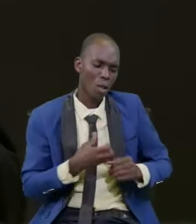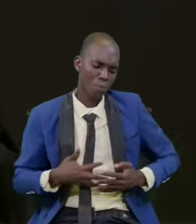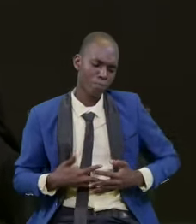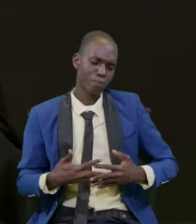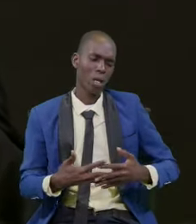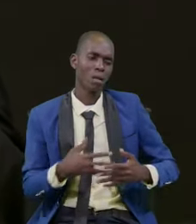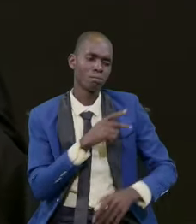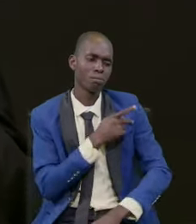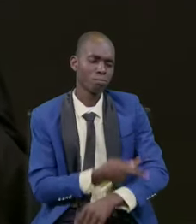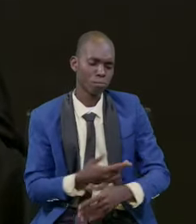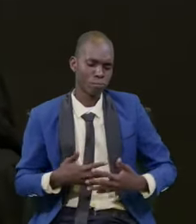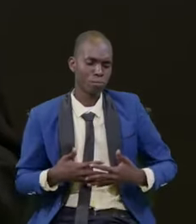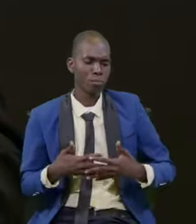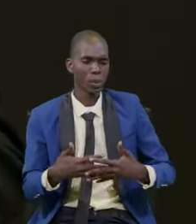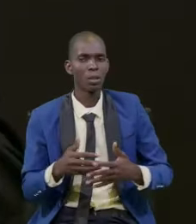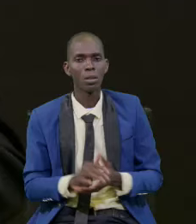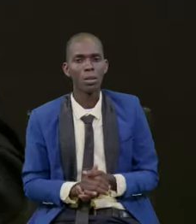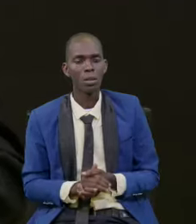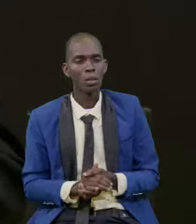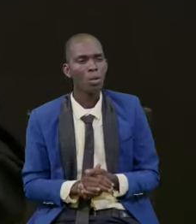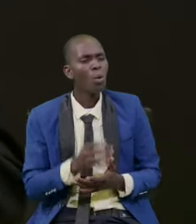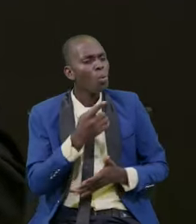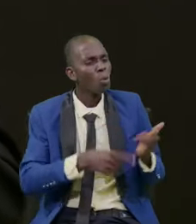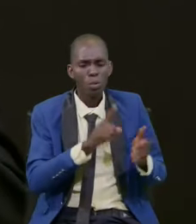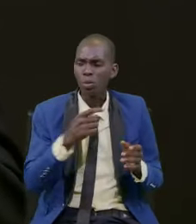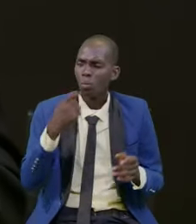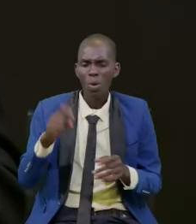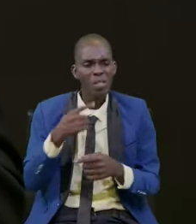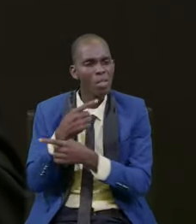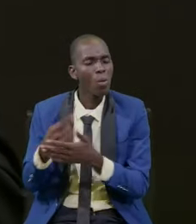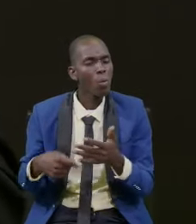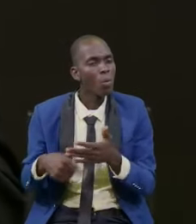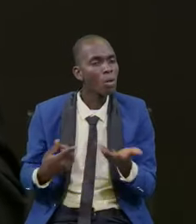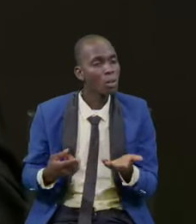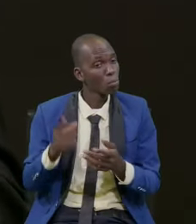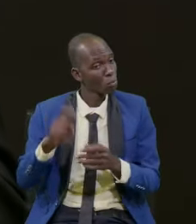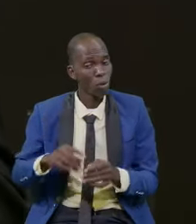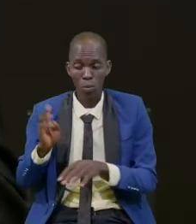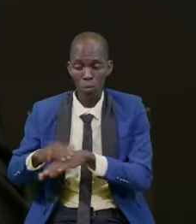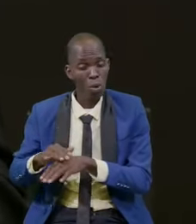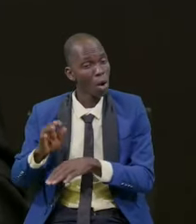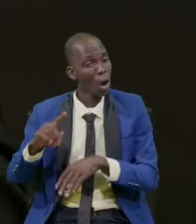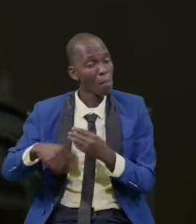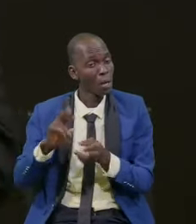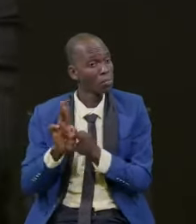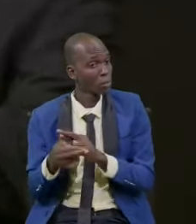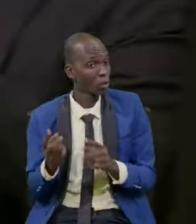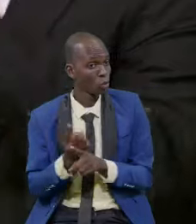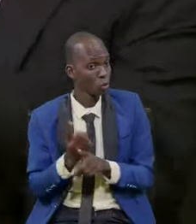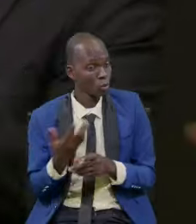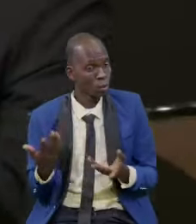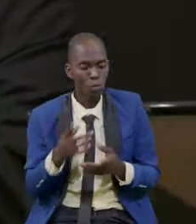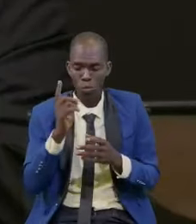talk about? Repentance. What do you talk about? Checking her life